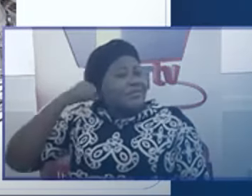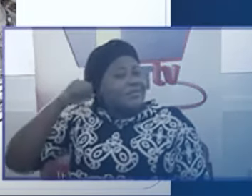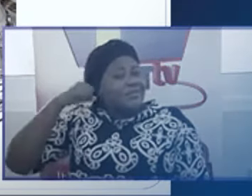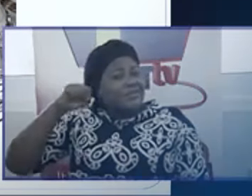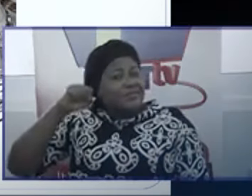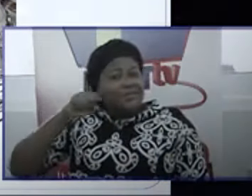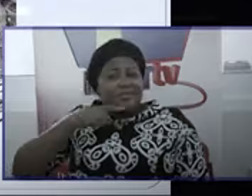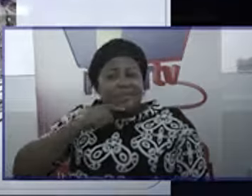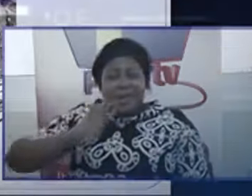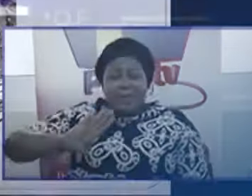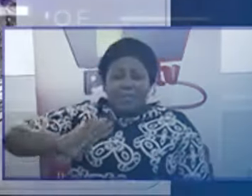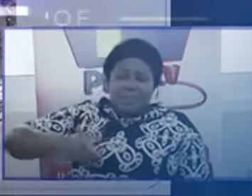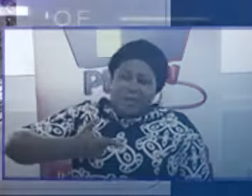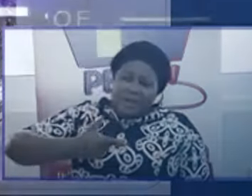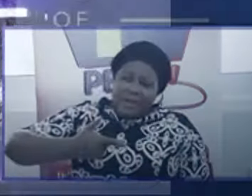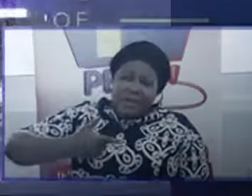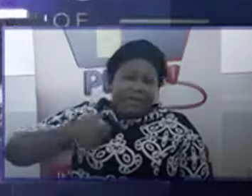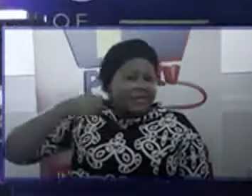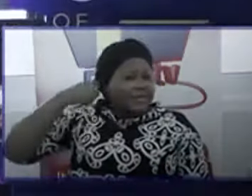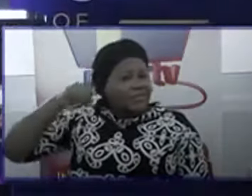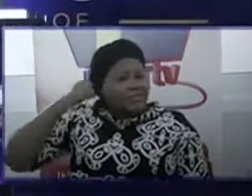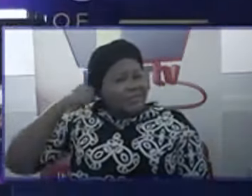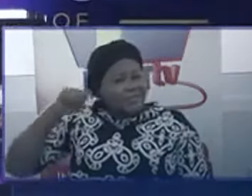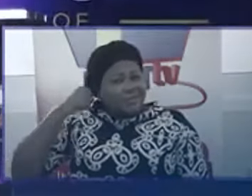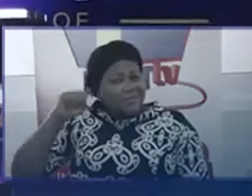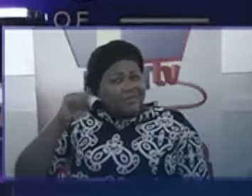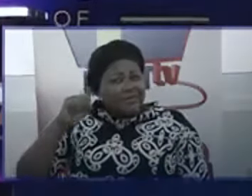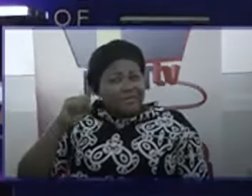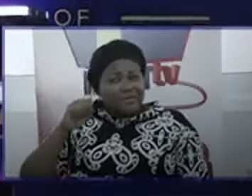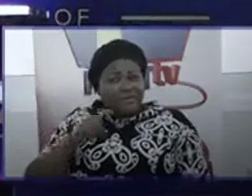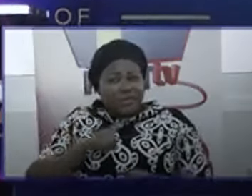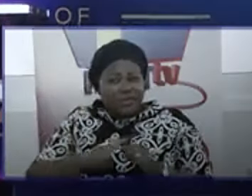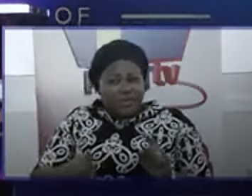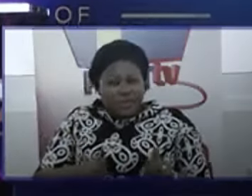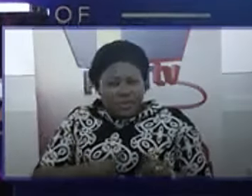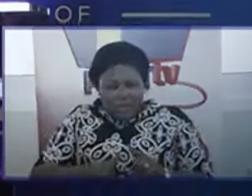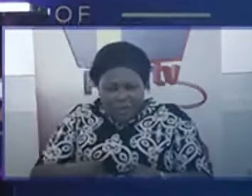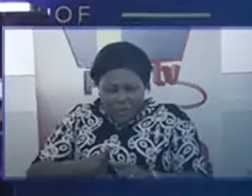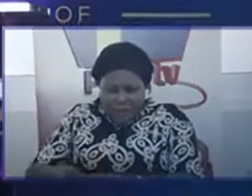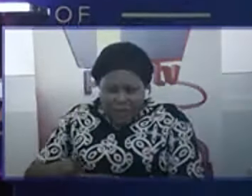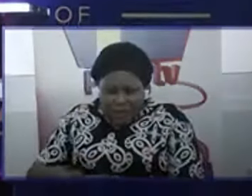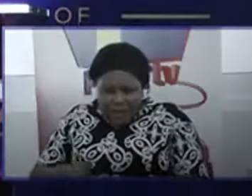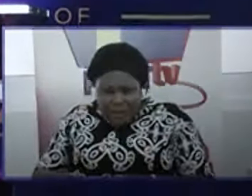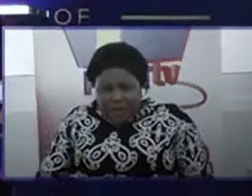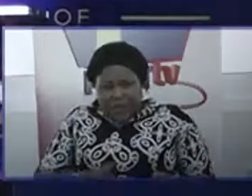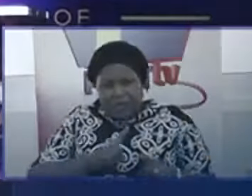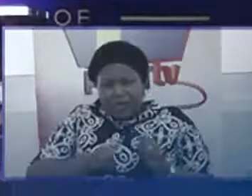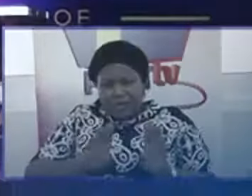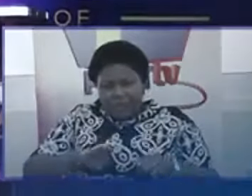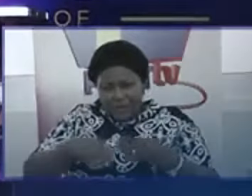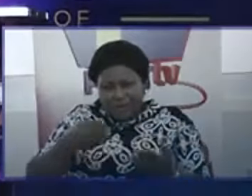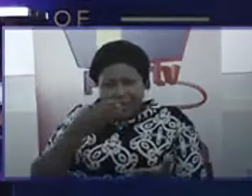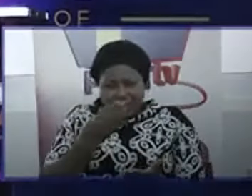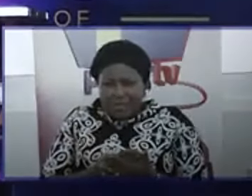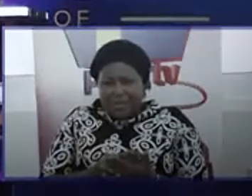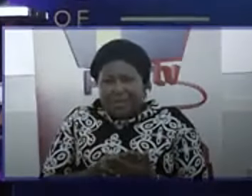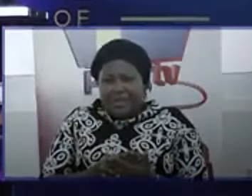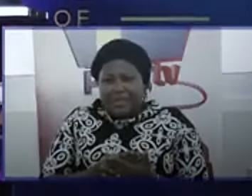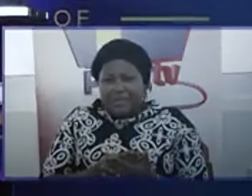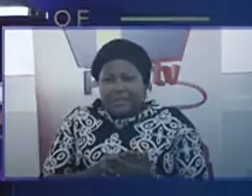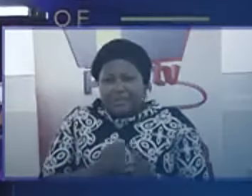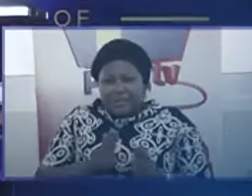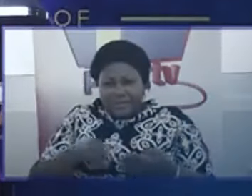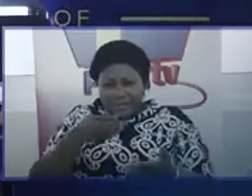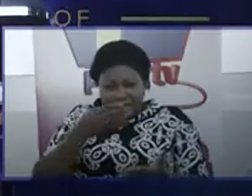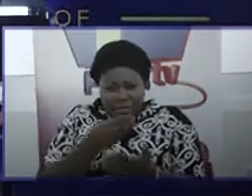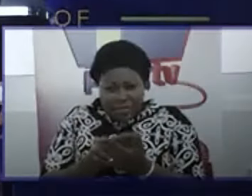say bags of silver. So they were units of weight. So he gave them money. But that unit of weight, talent at that